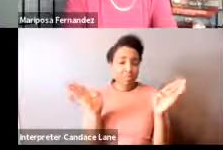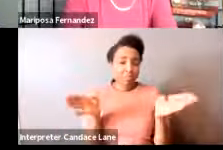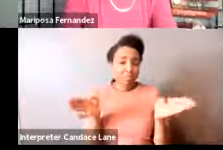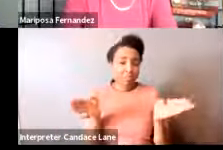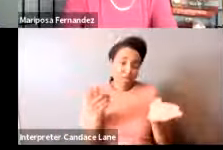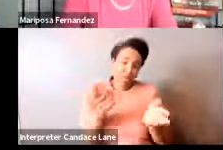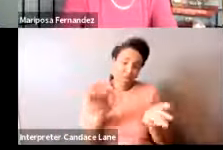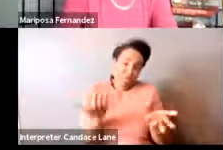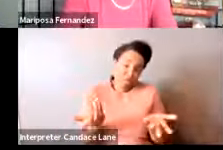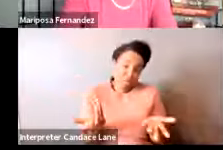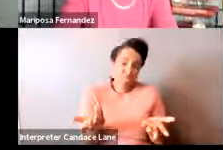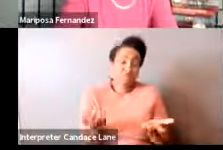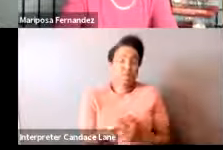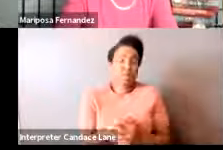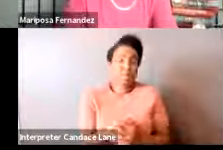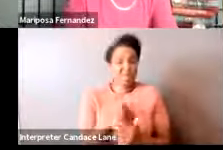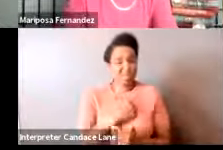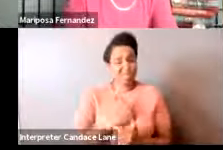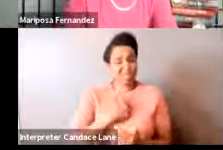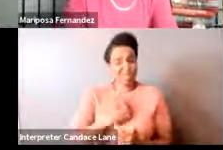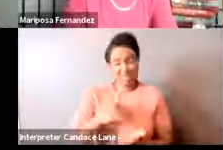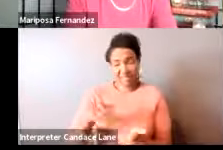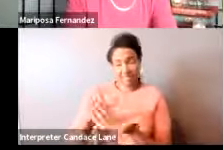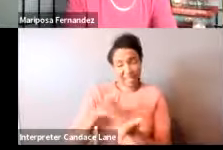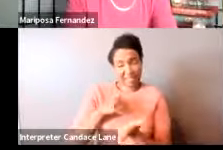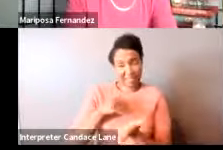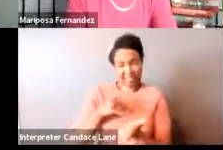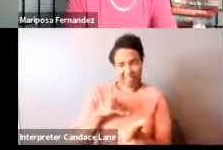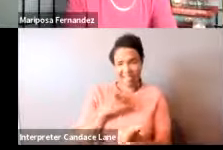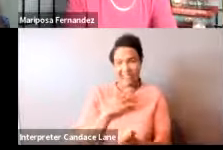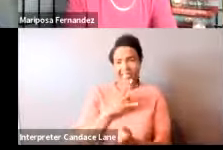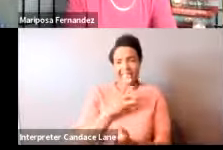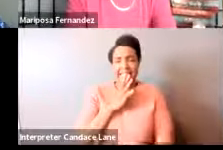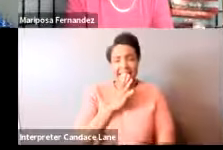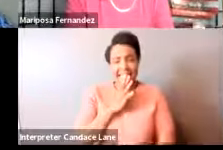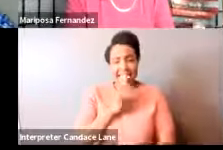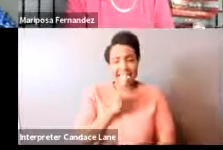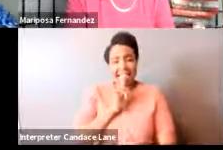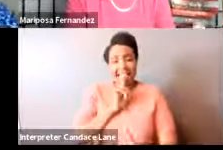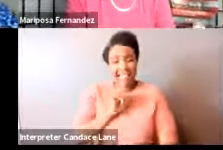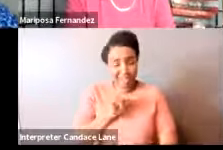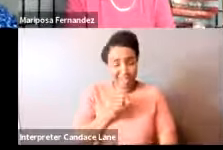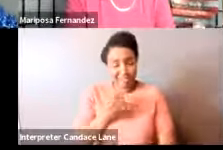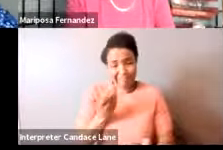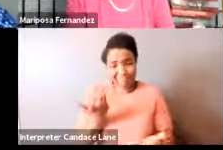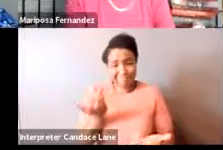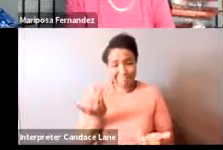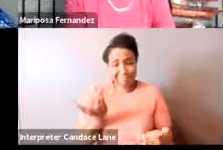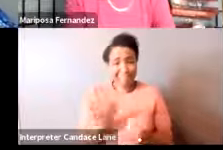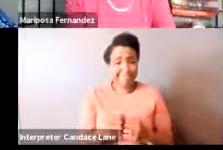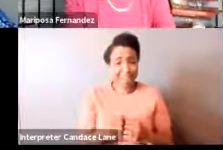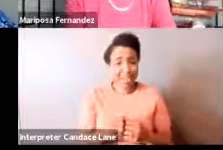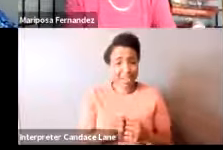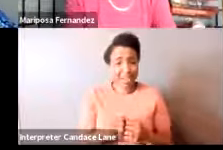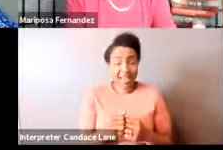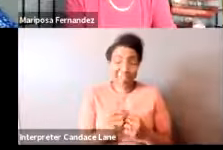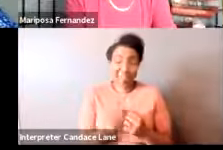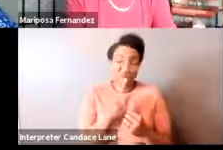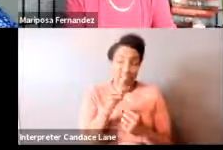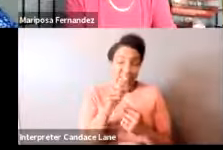so, you know, forgive me for hesitating to answer it. I think how you dive into